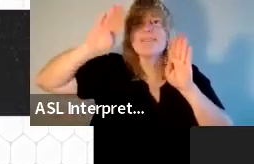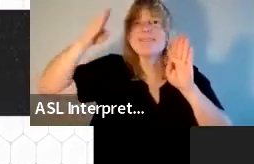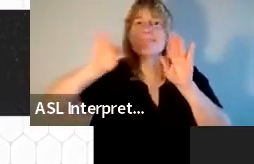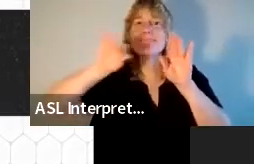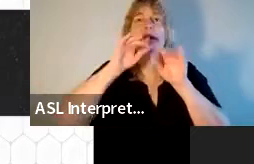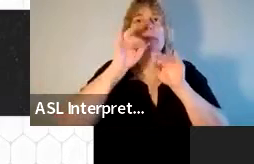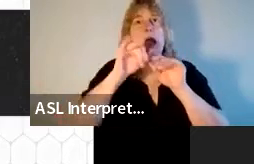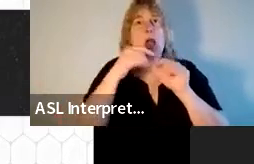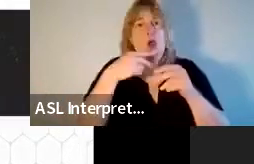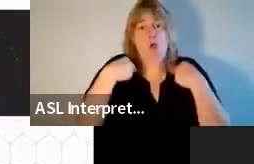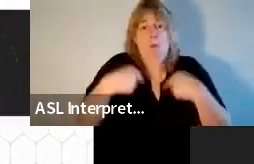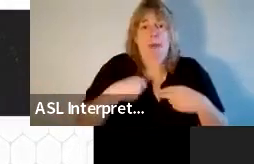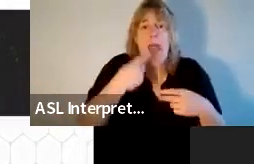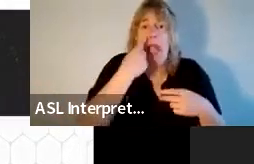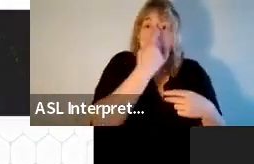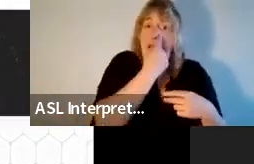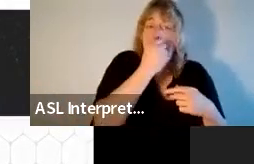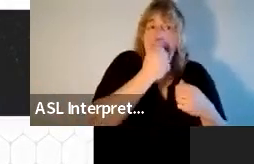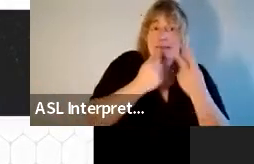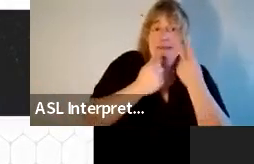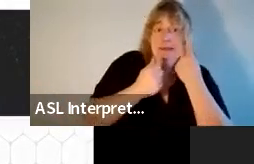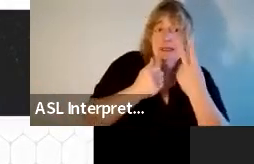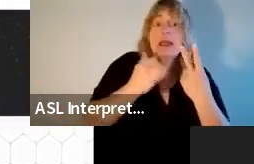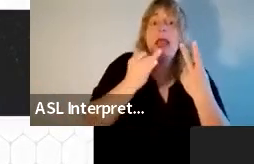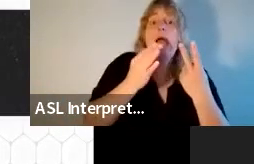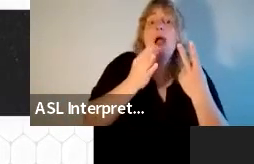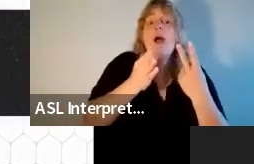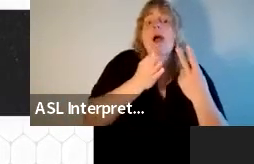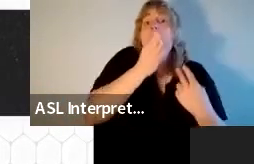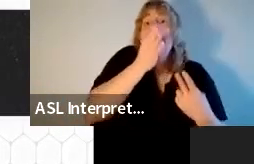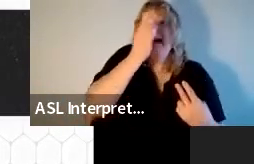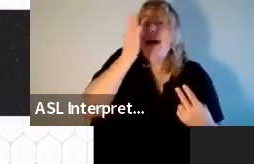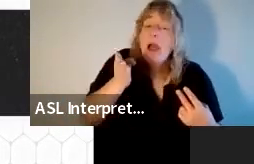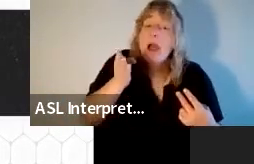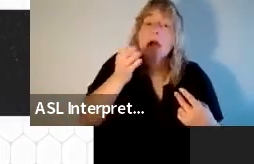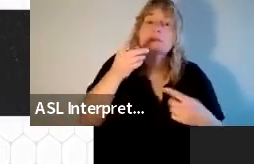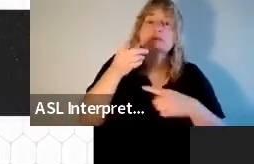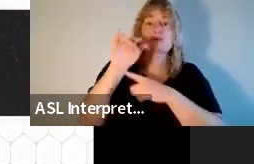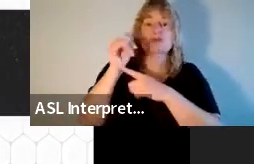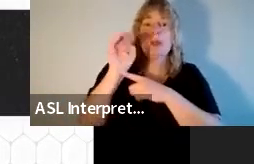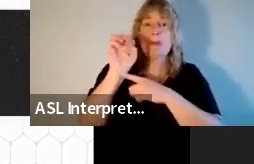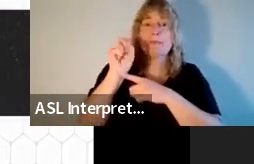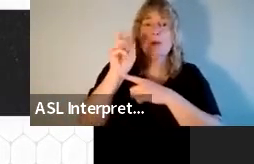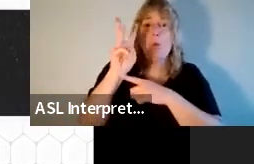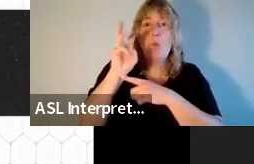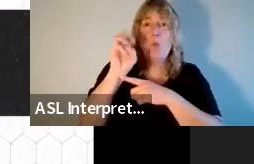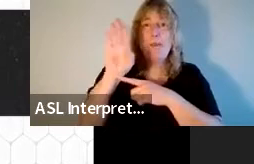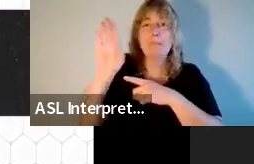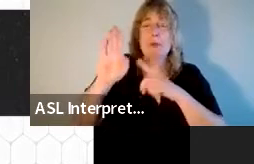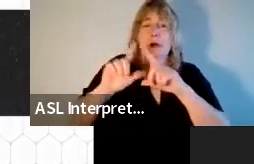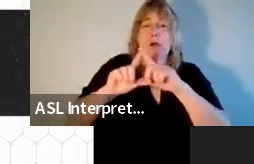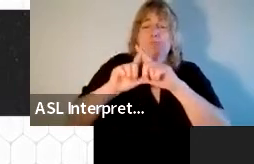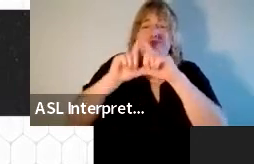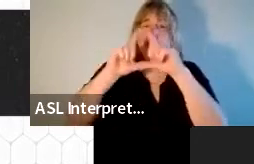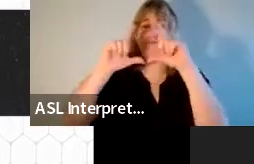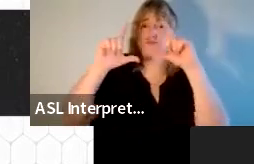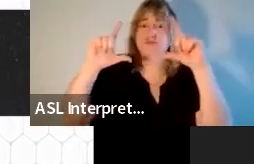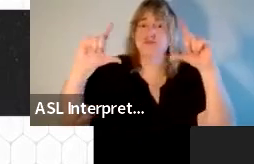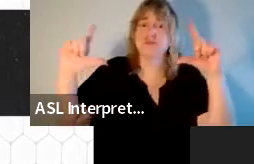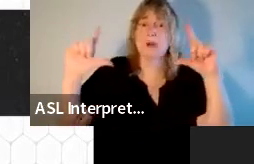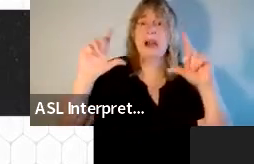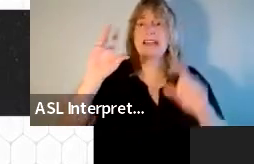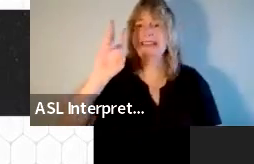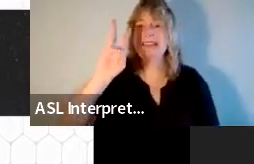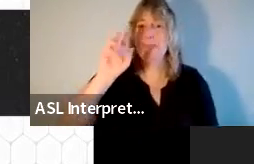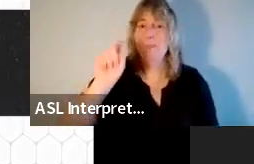Space Telescope mirror is significantly larger by comparison. It has a diameter of 6.5 meters instead of